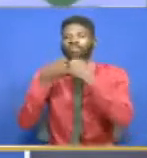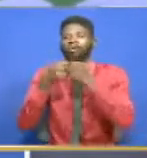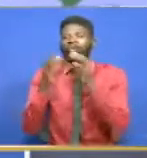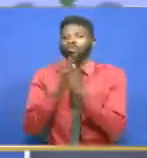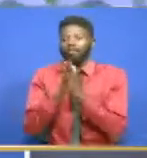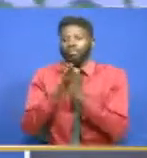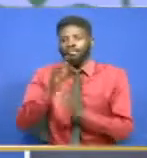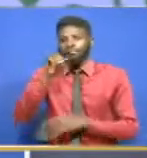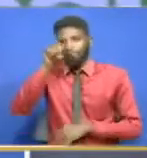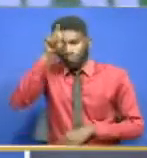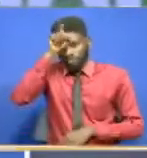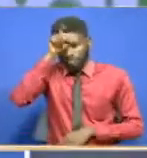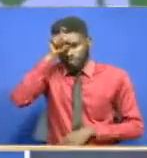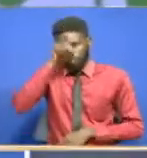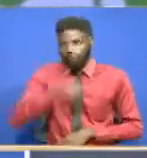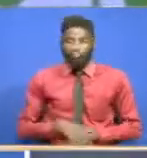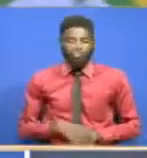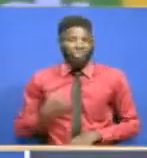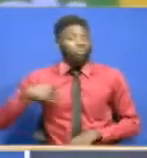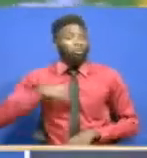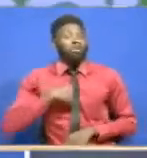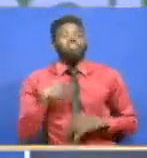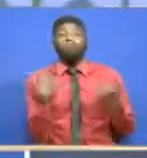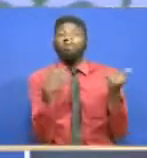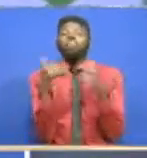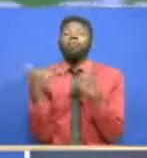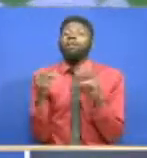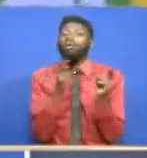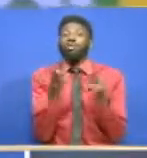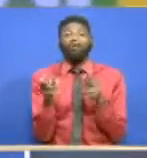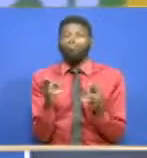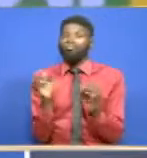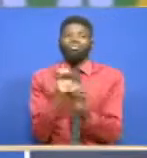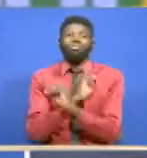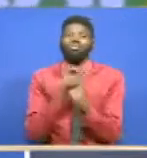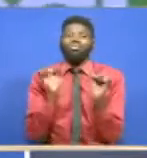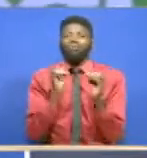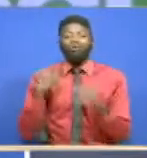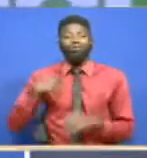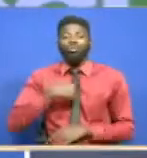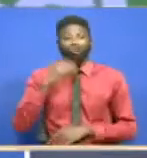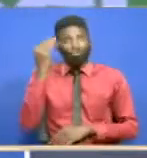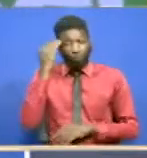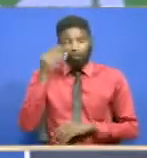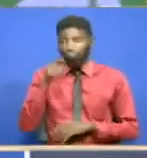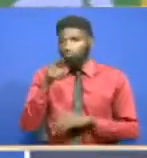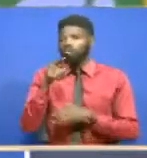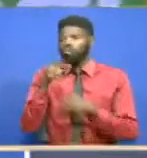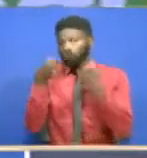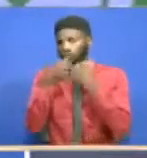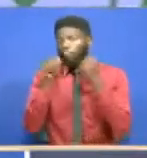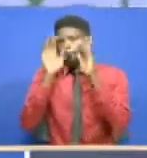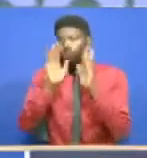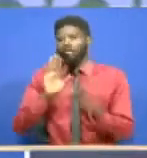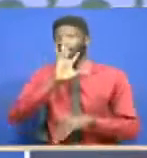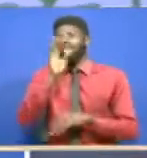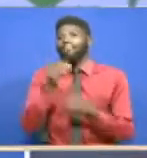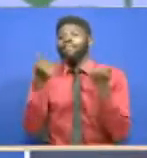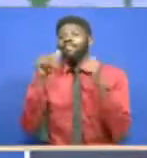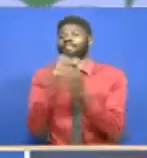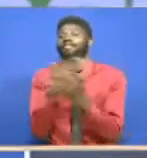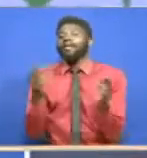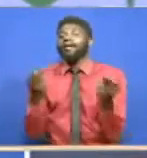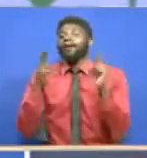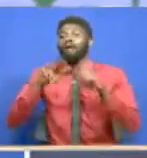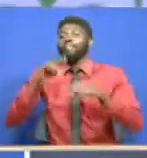casually because we know the importance of the game. This is Africa, anything can happen. So we are going to take this game very seriously.